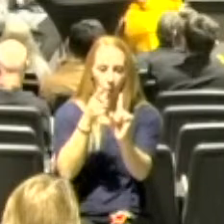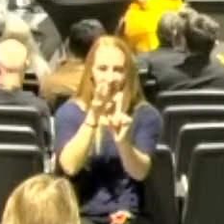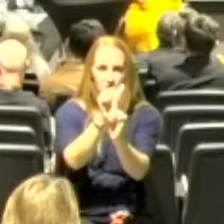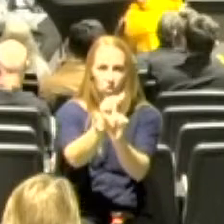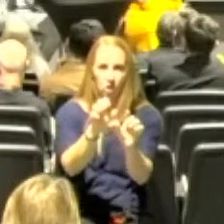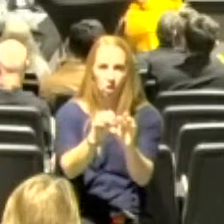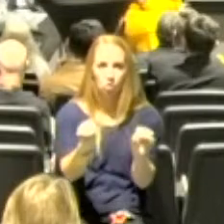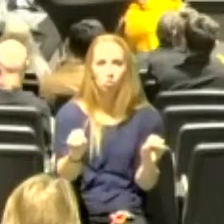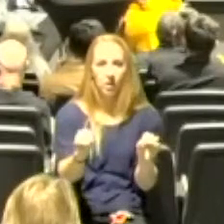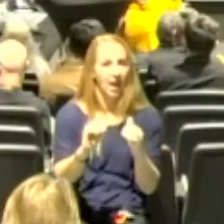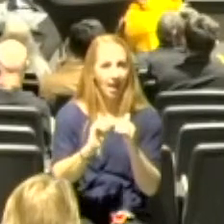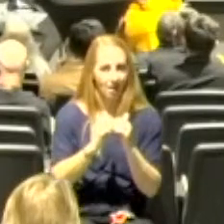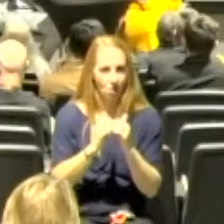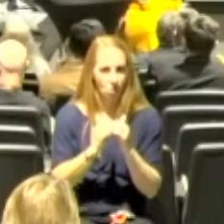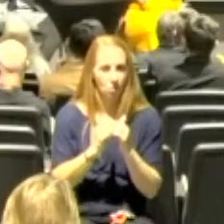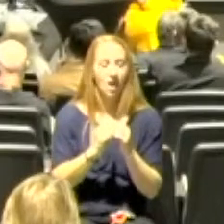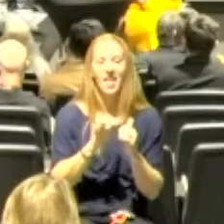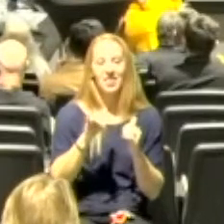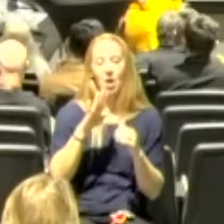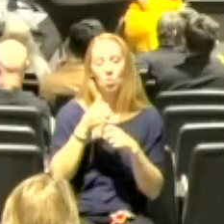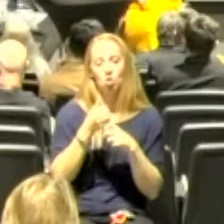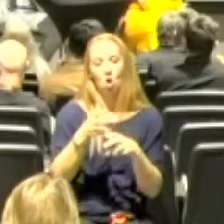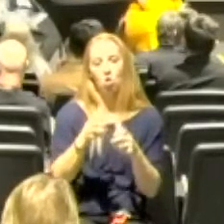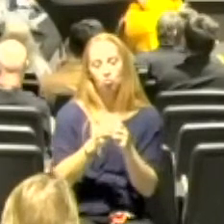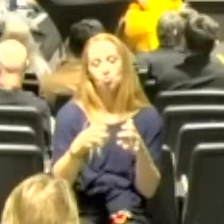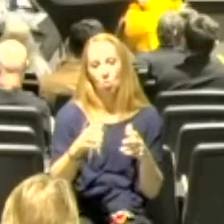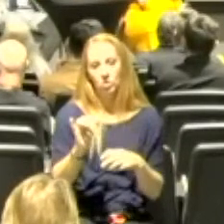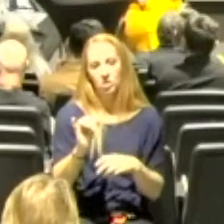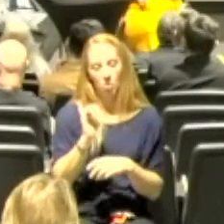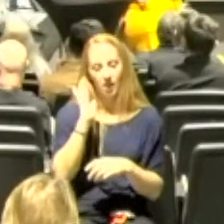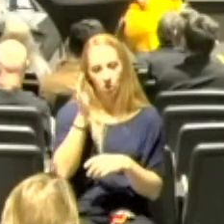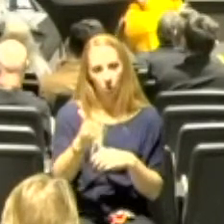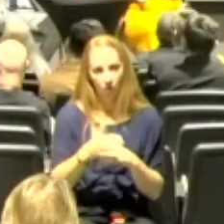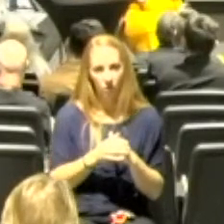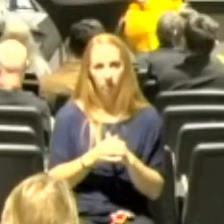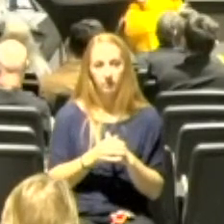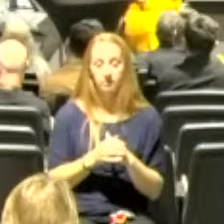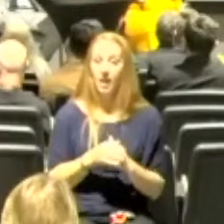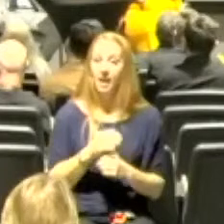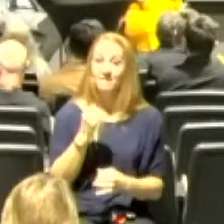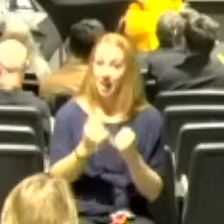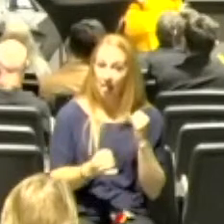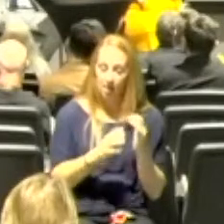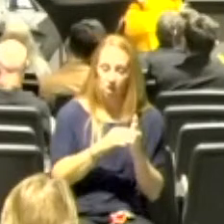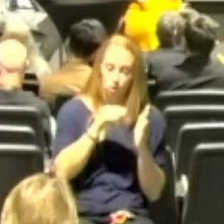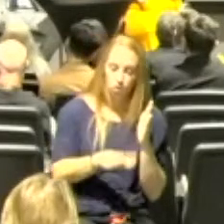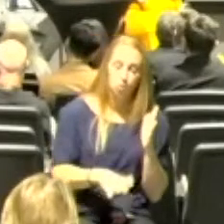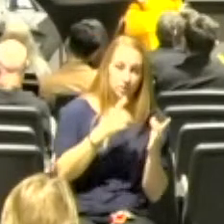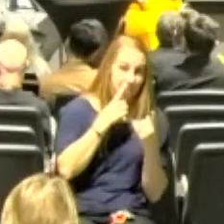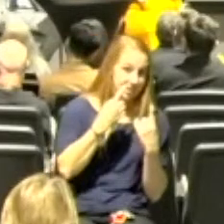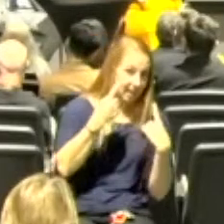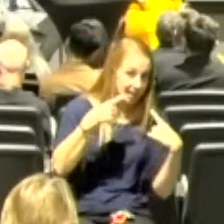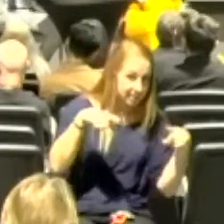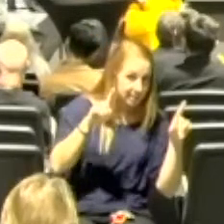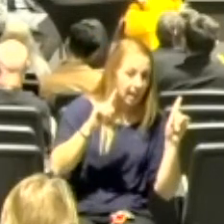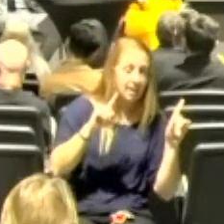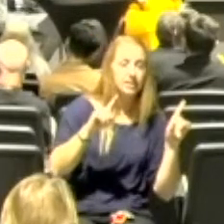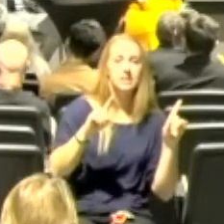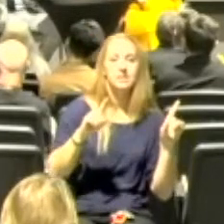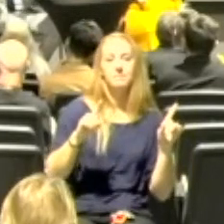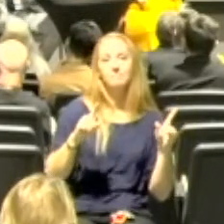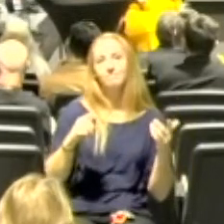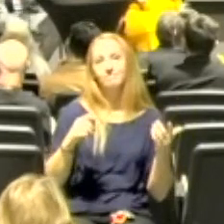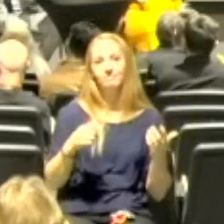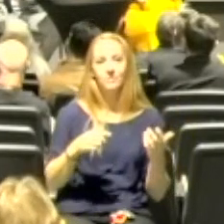And that's where a lot of our growth is going to come from as we go forward. So finally, student success. I kind of divide this up